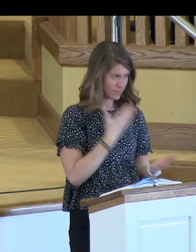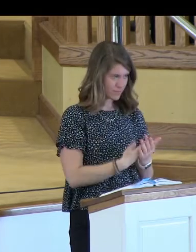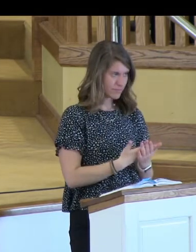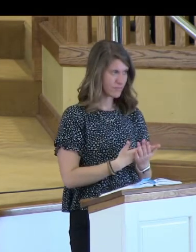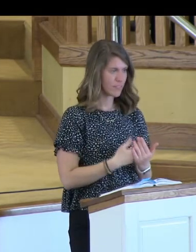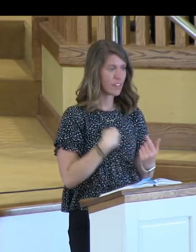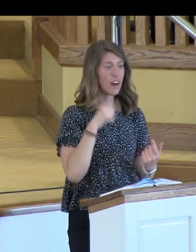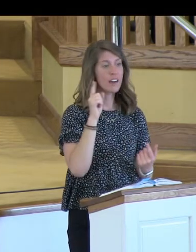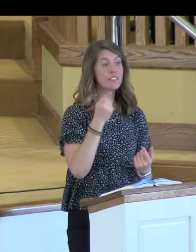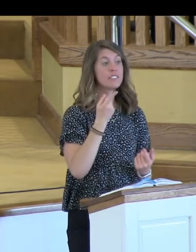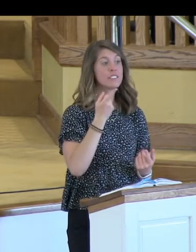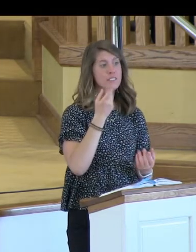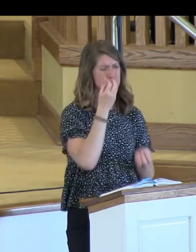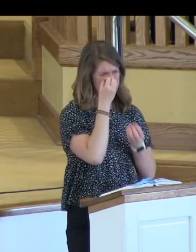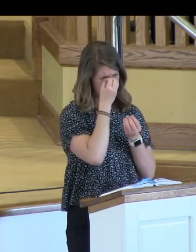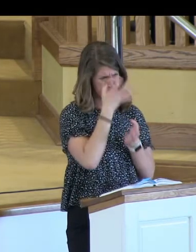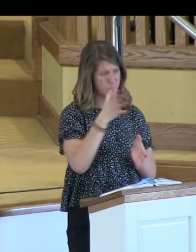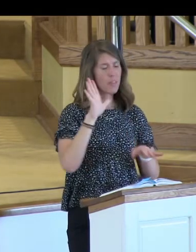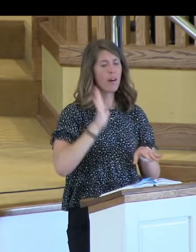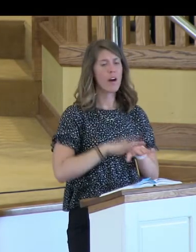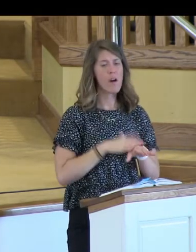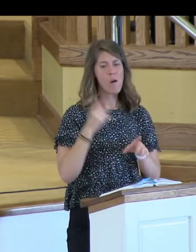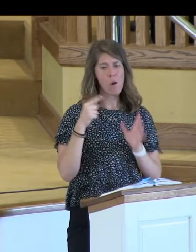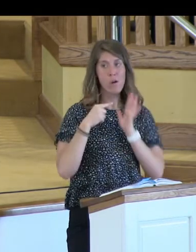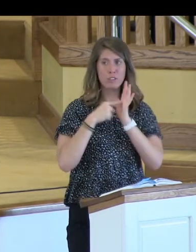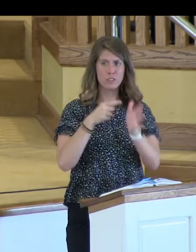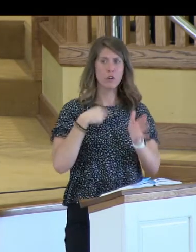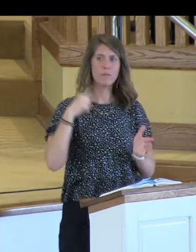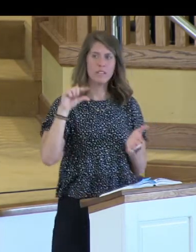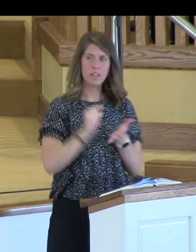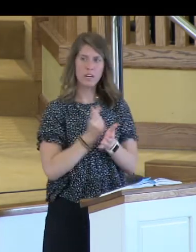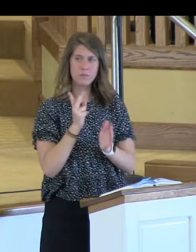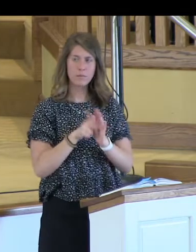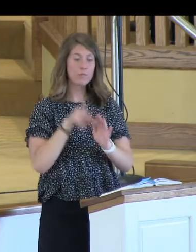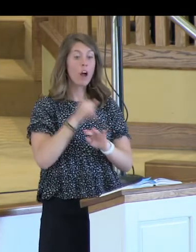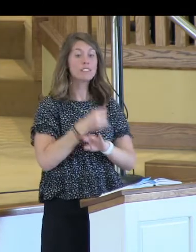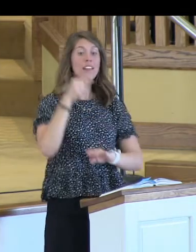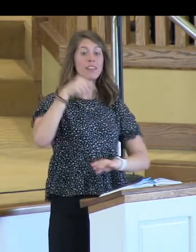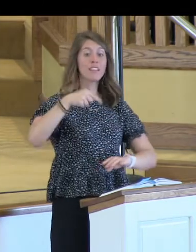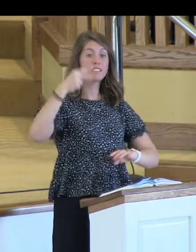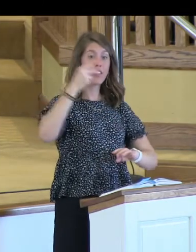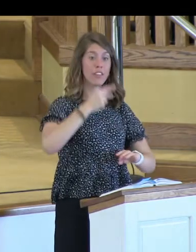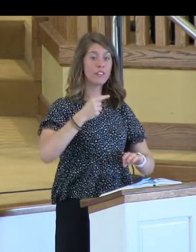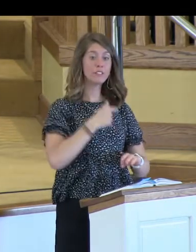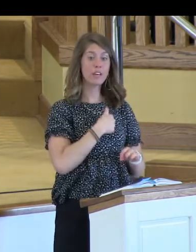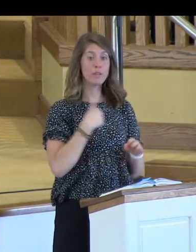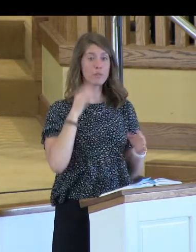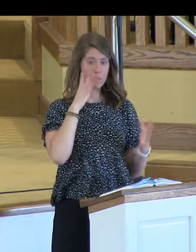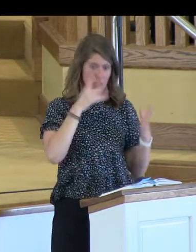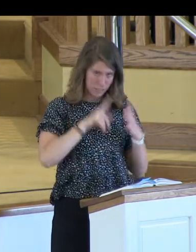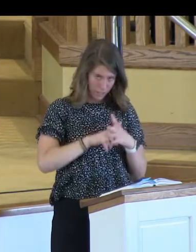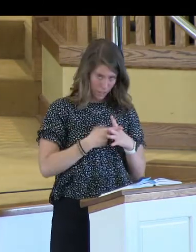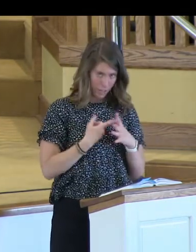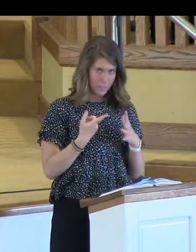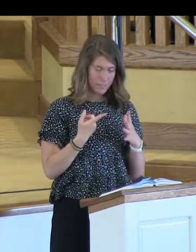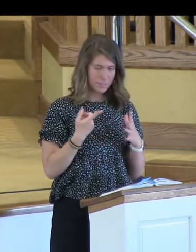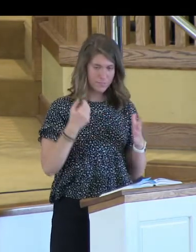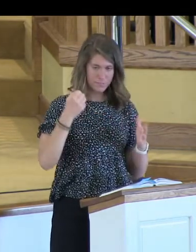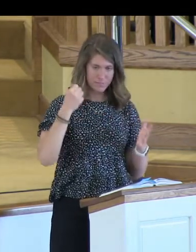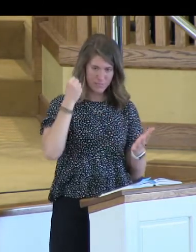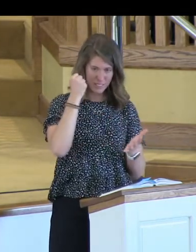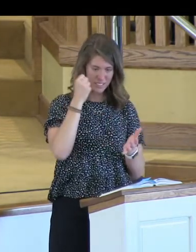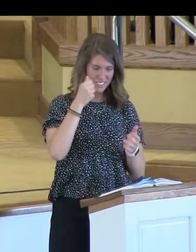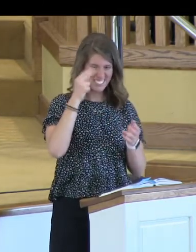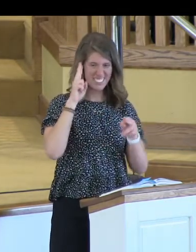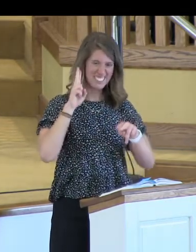Well, good. Just a little update on the Show Me Gospel Project. This Thursday, Lord willing, we will begin to, we're going to stamp the